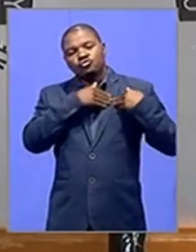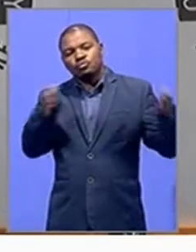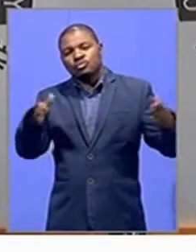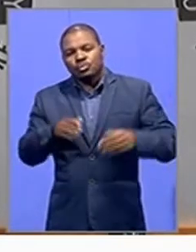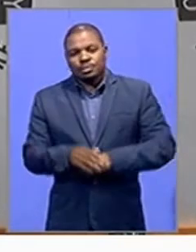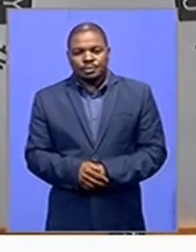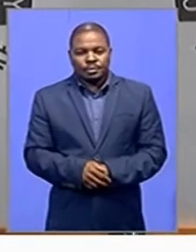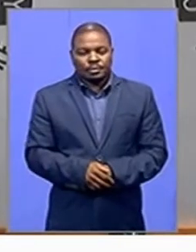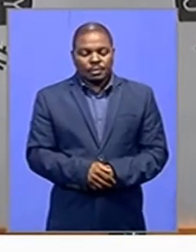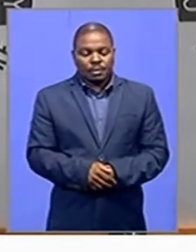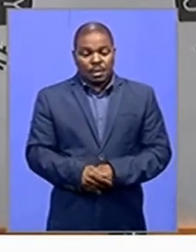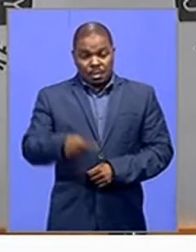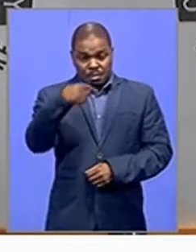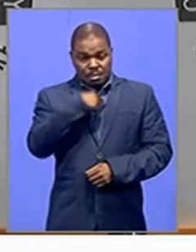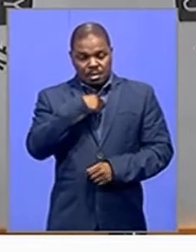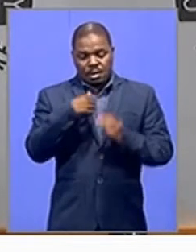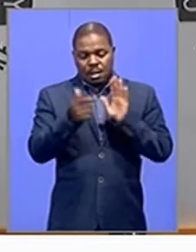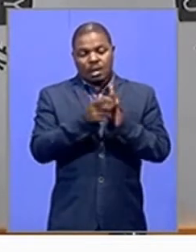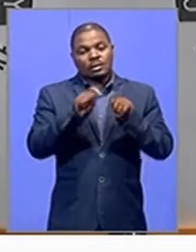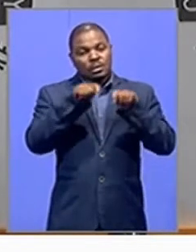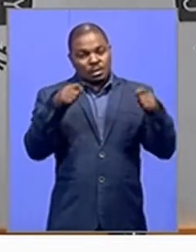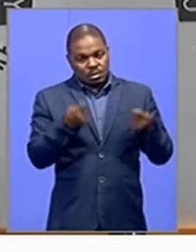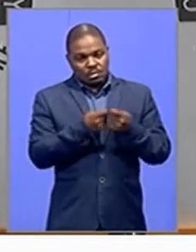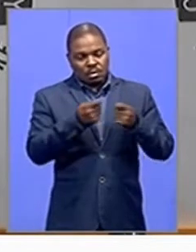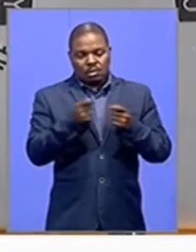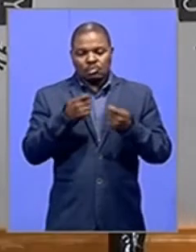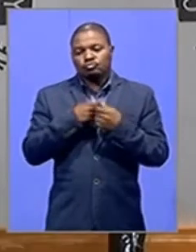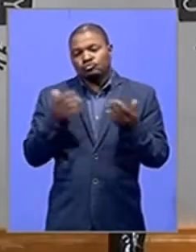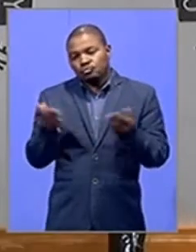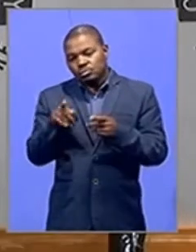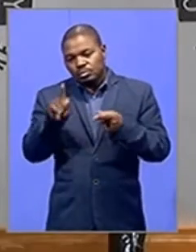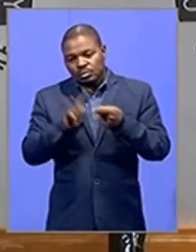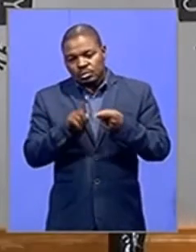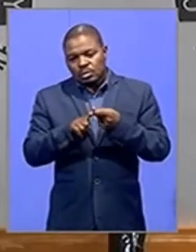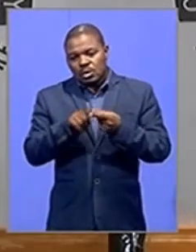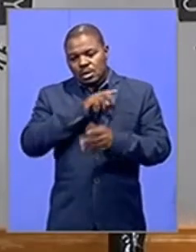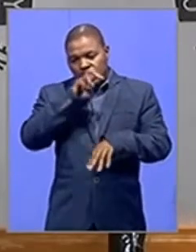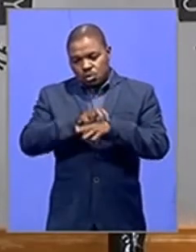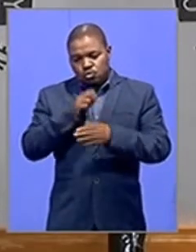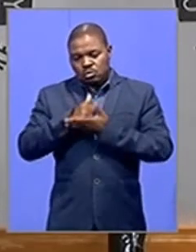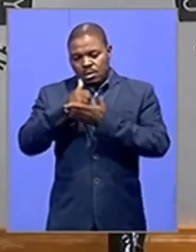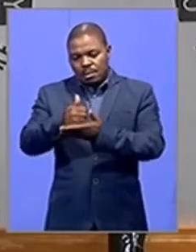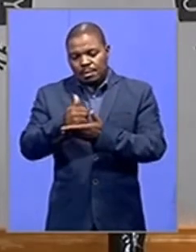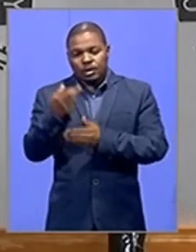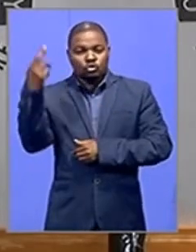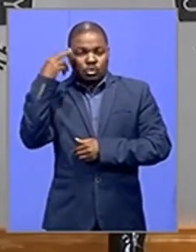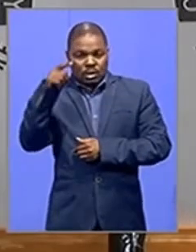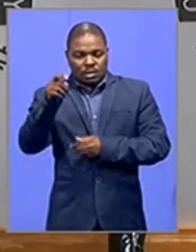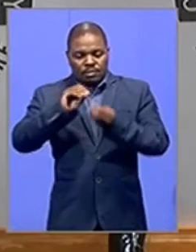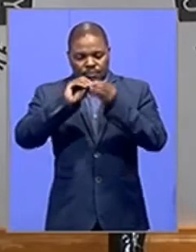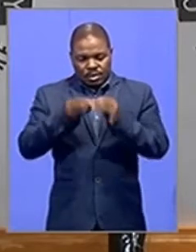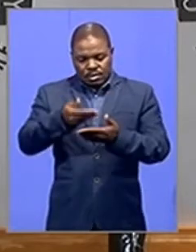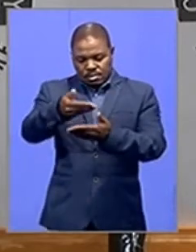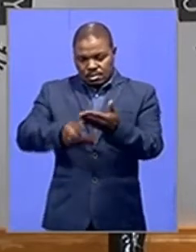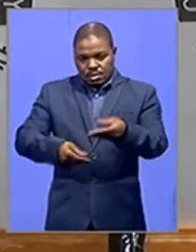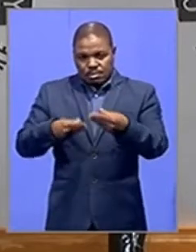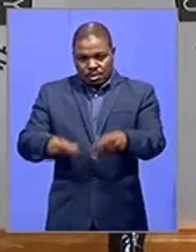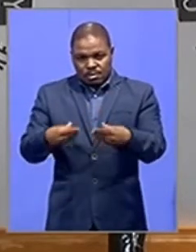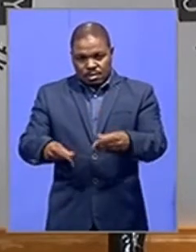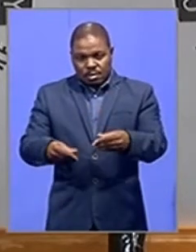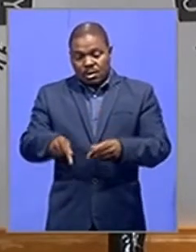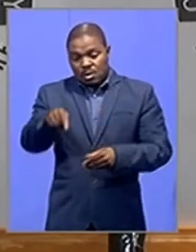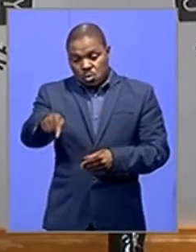team to assist the Secretary and prepare the documentation necessary so that the Secretary of the